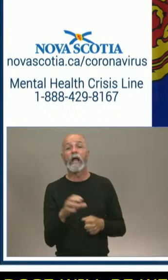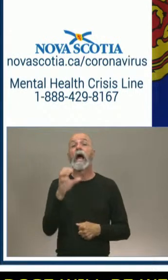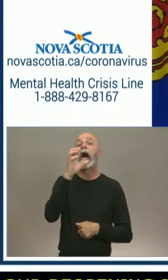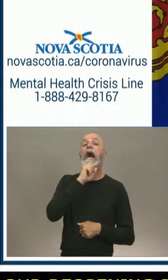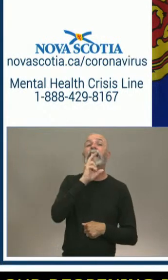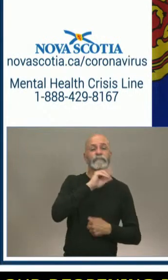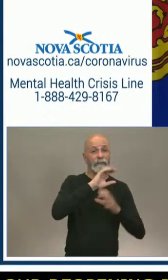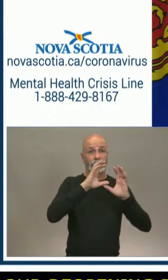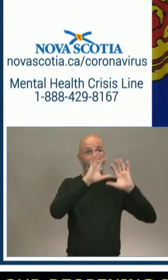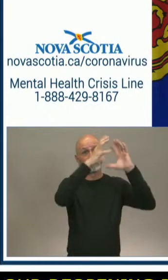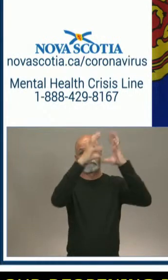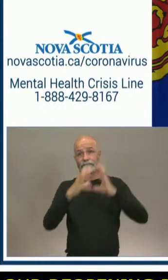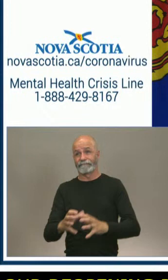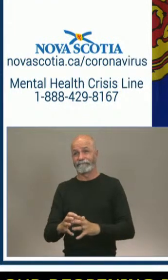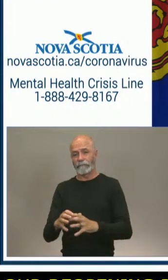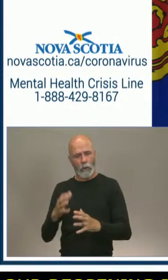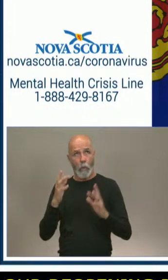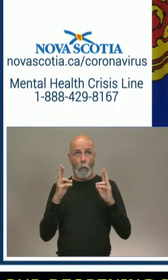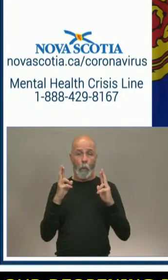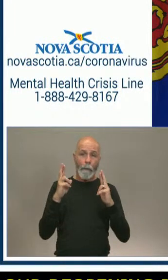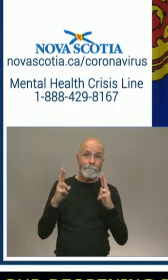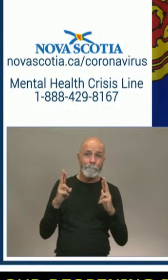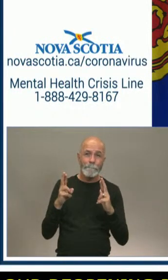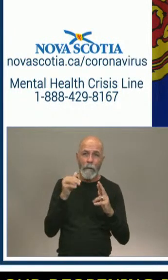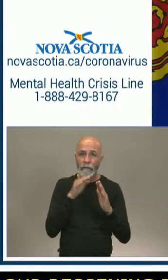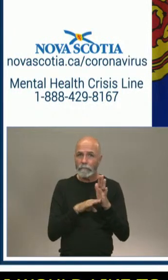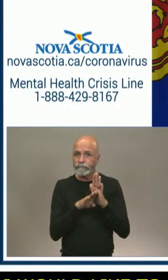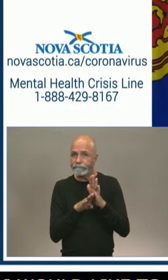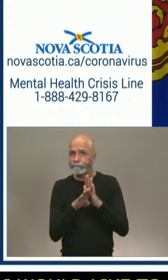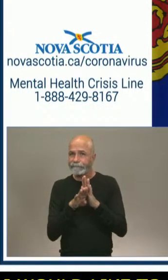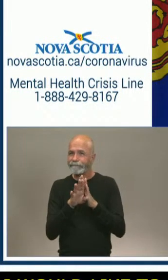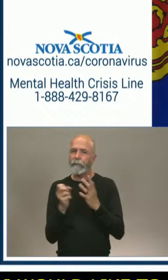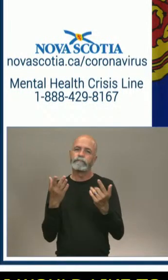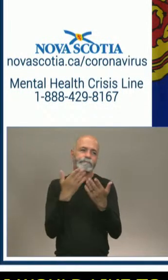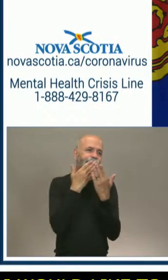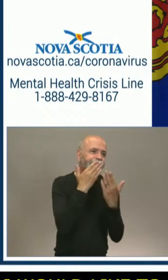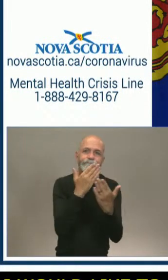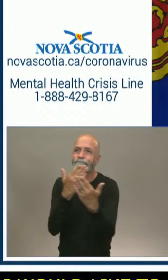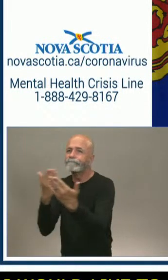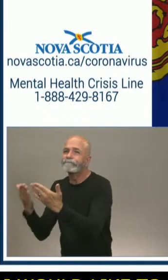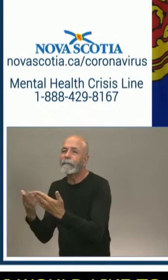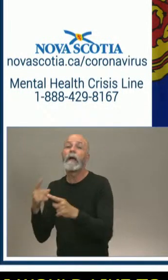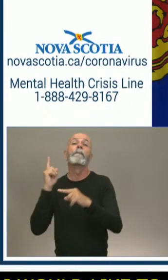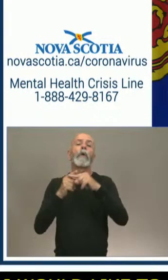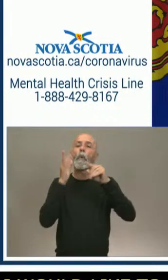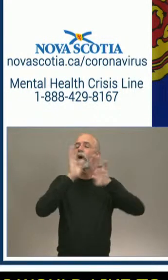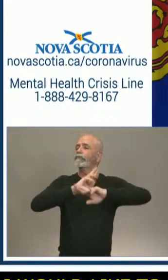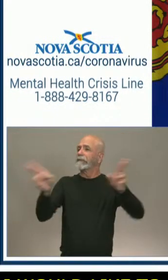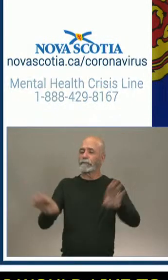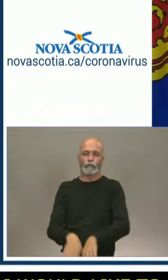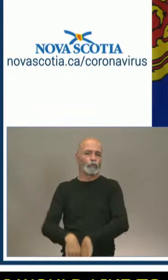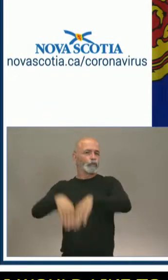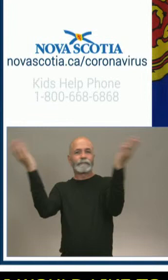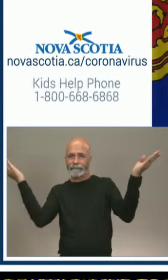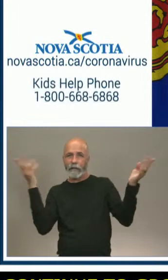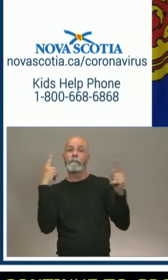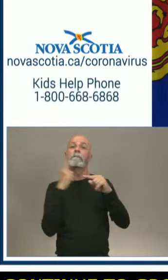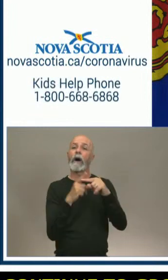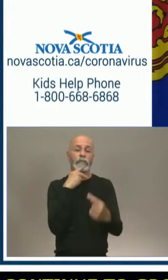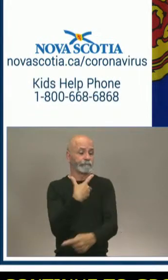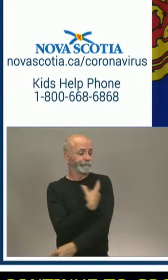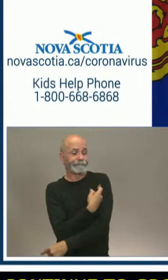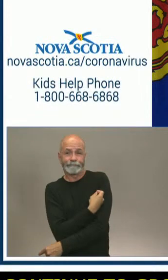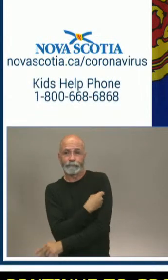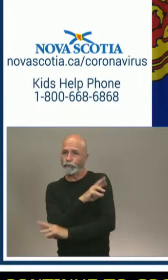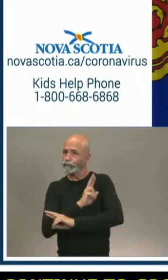continue to do well as we roll out our vaccine, and I want to thank all Nova Scotians for getting your vaccine, and I want to especially thank those